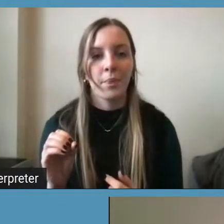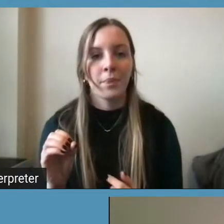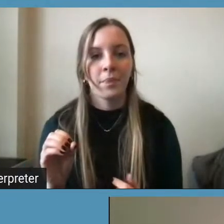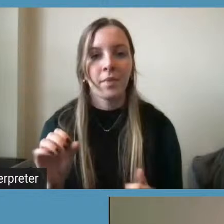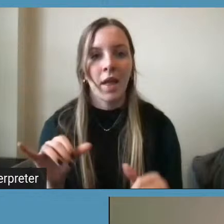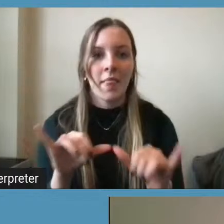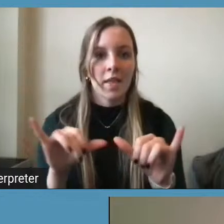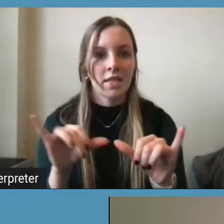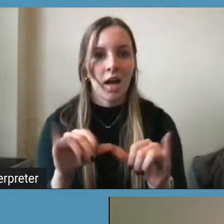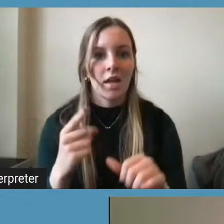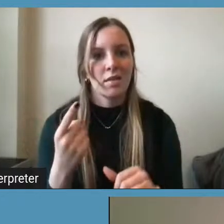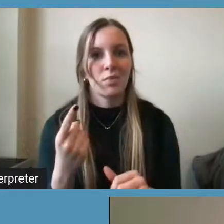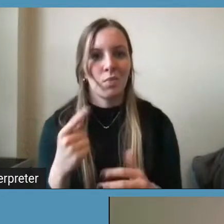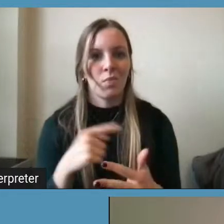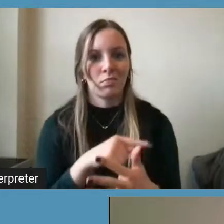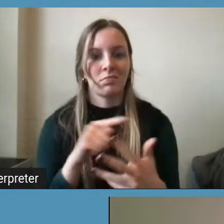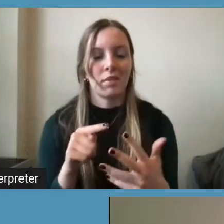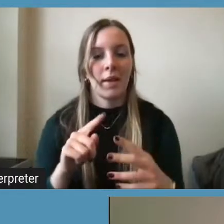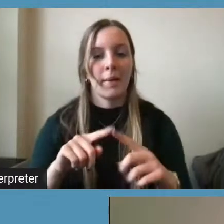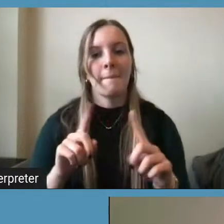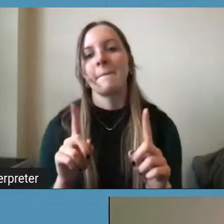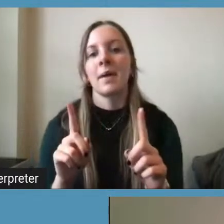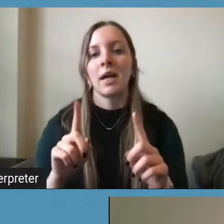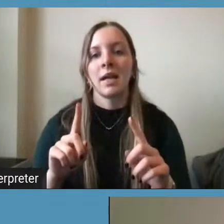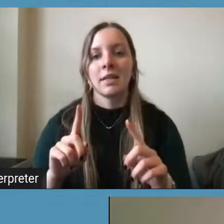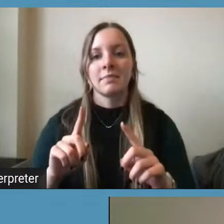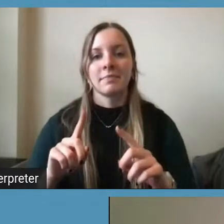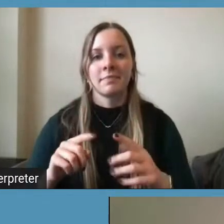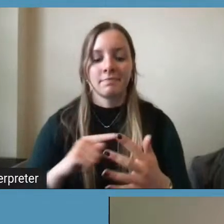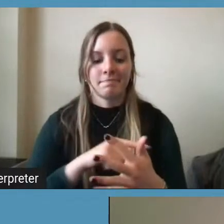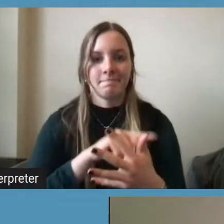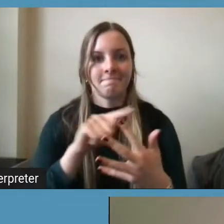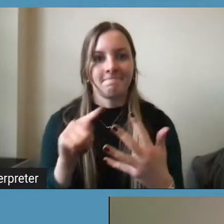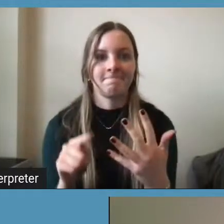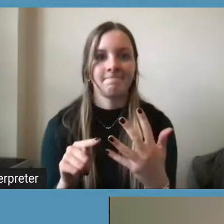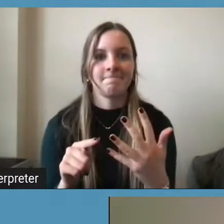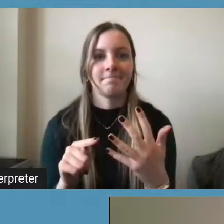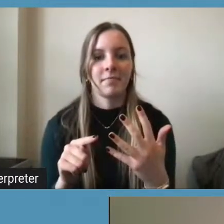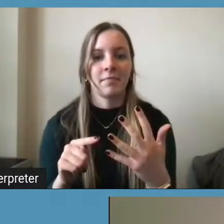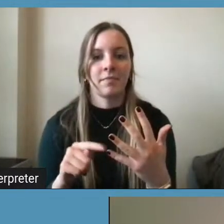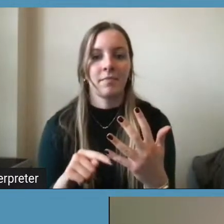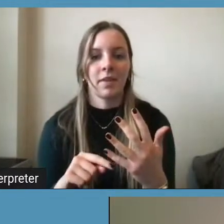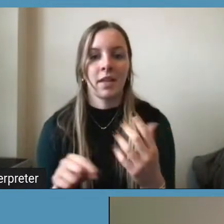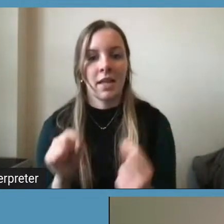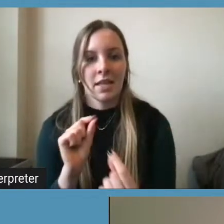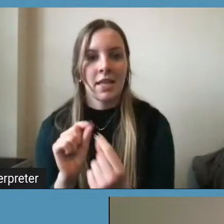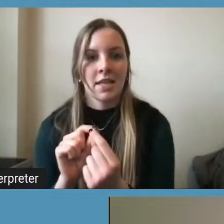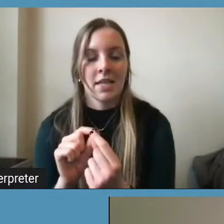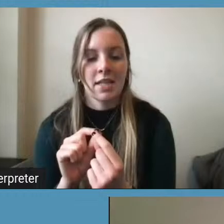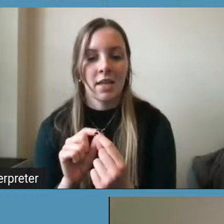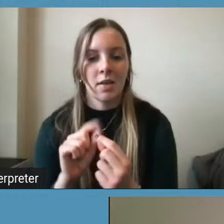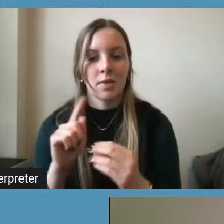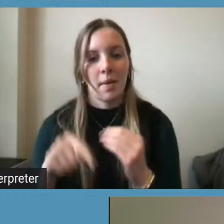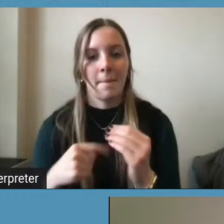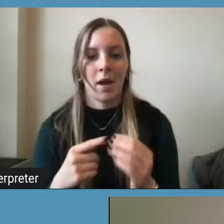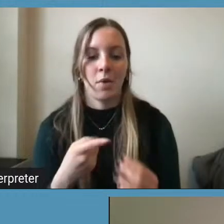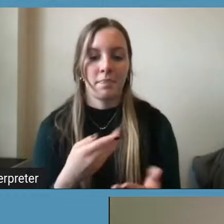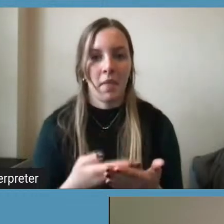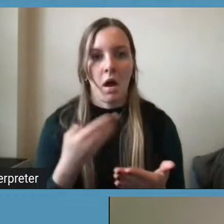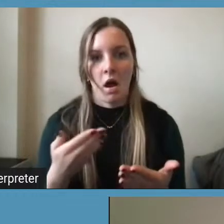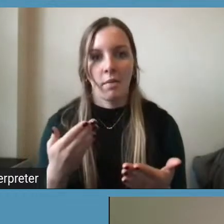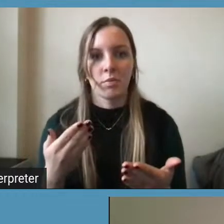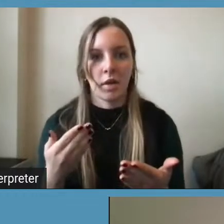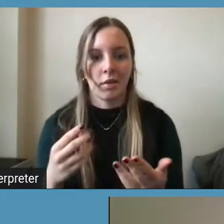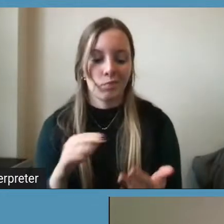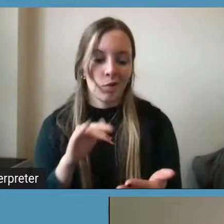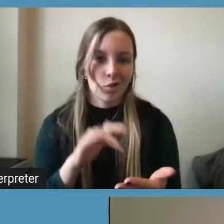the needed precision, and also the complexity of the object are going to impact that. For something like, like say an Asian